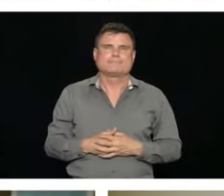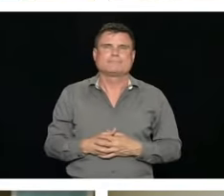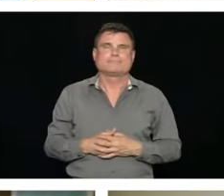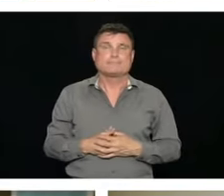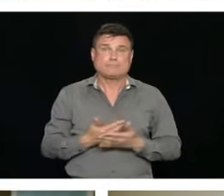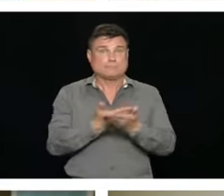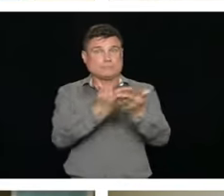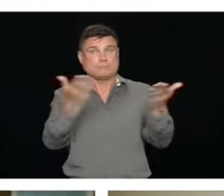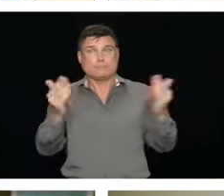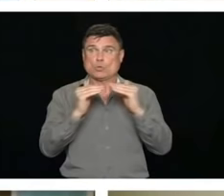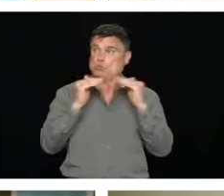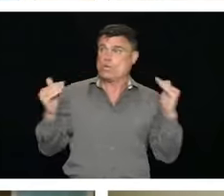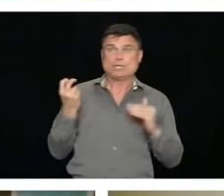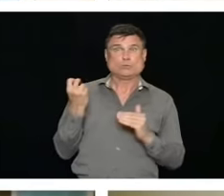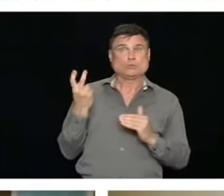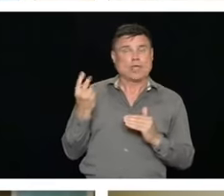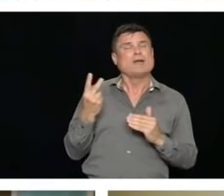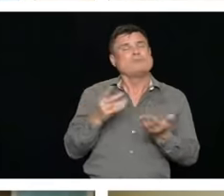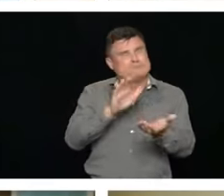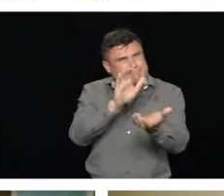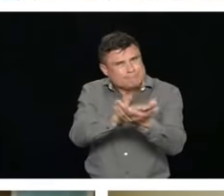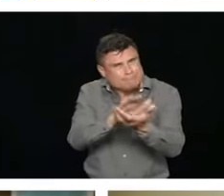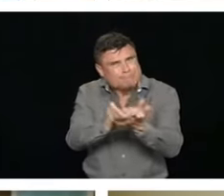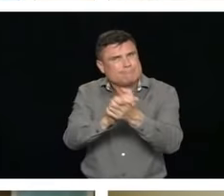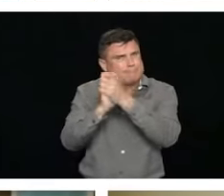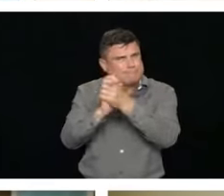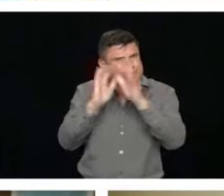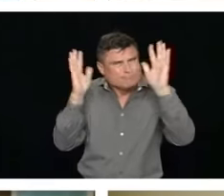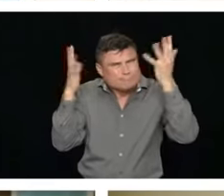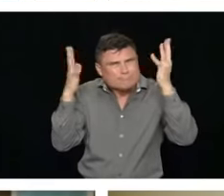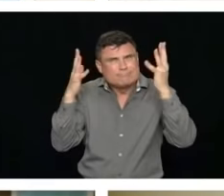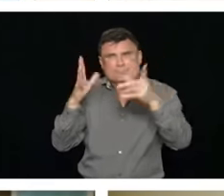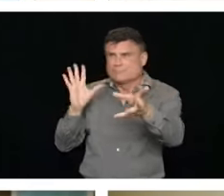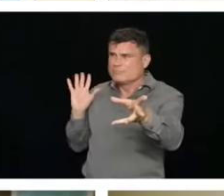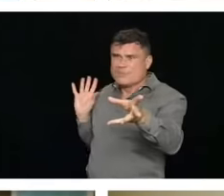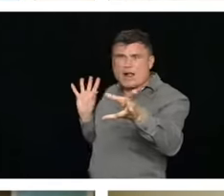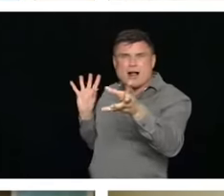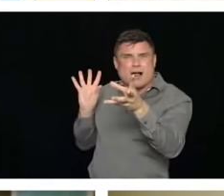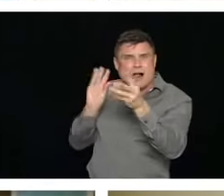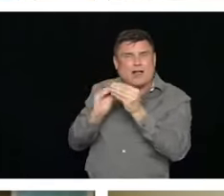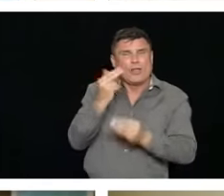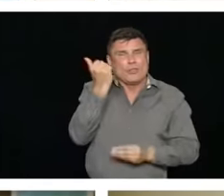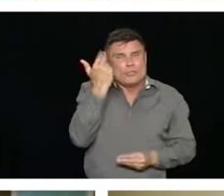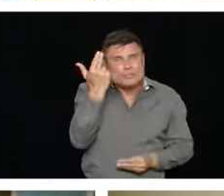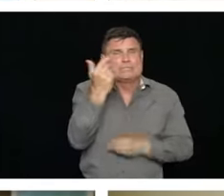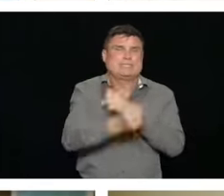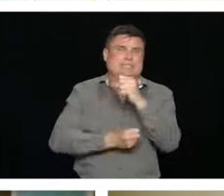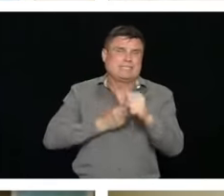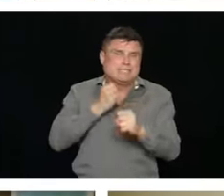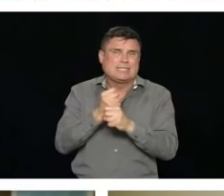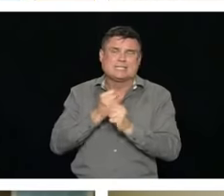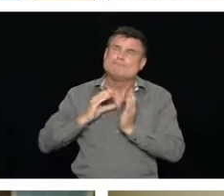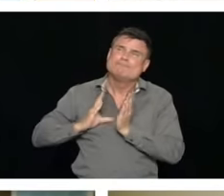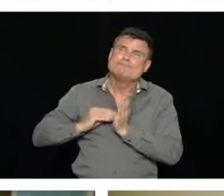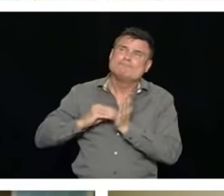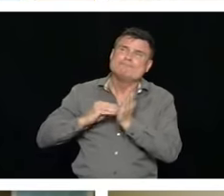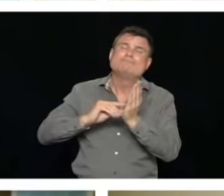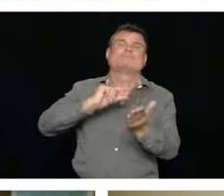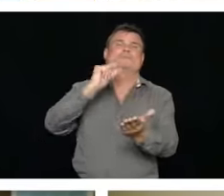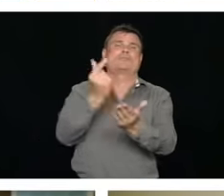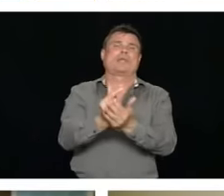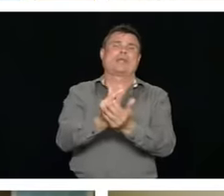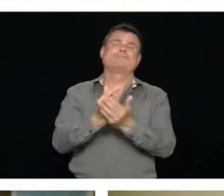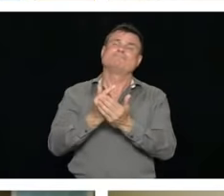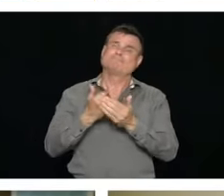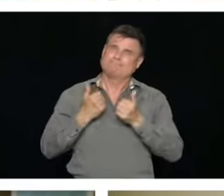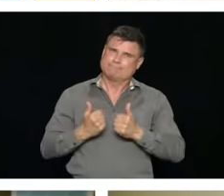terms of transitioning to post-secondary education, which I think was Catherine's question. Ravi, which is,